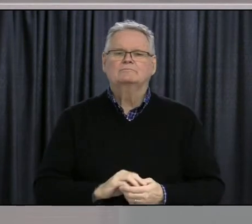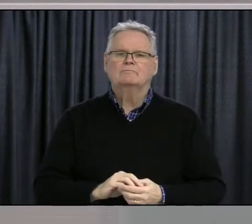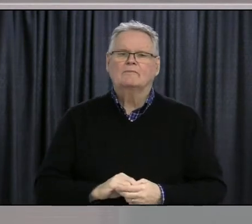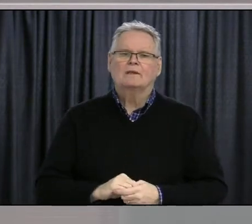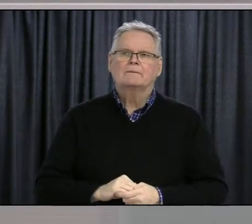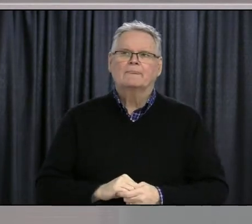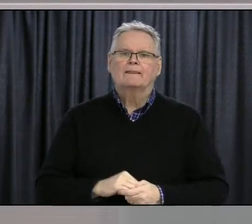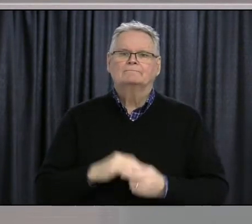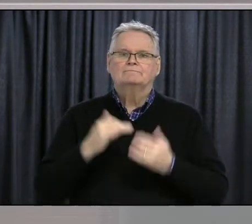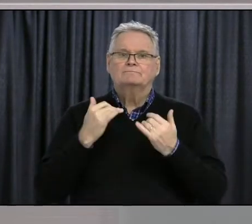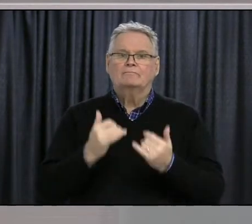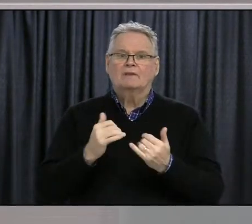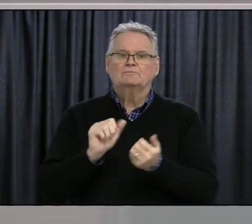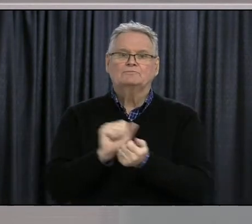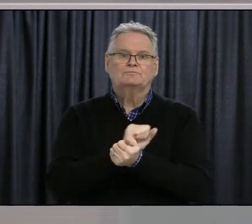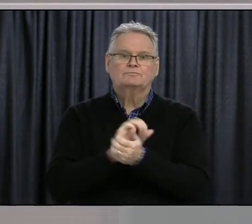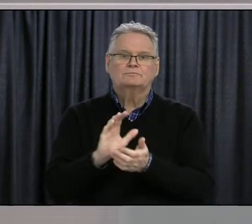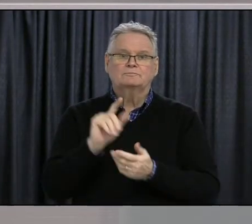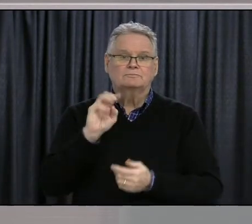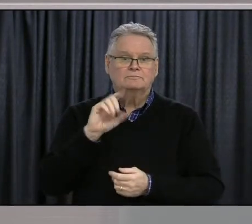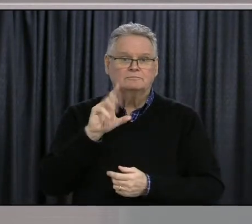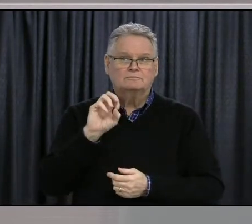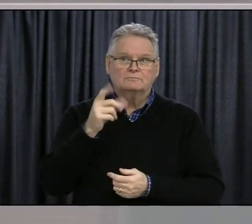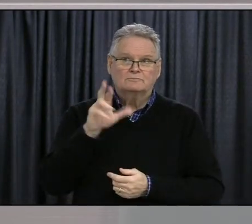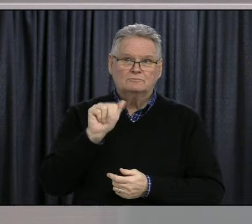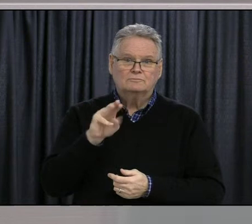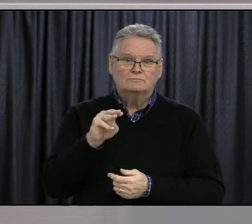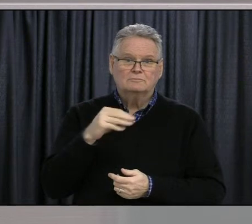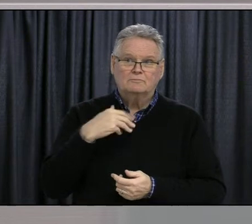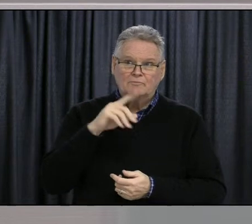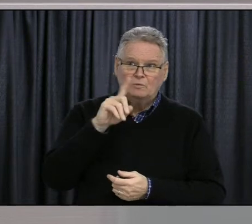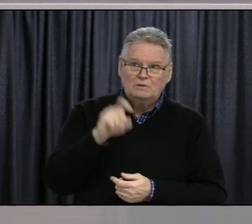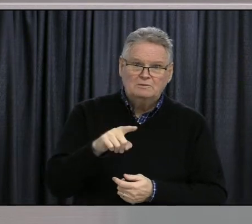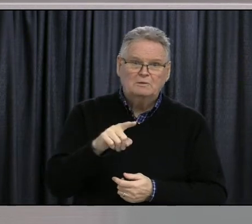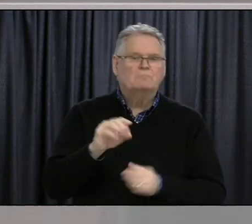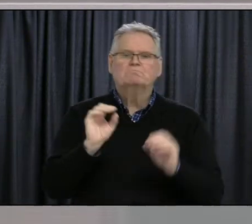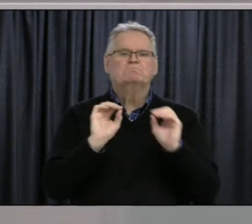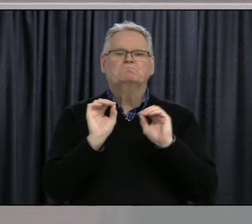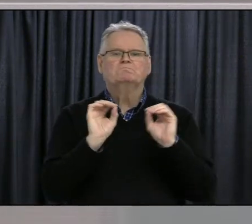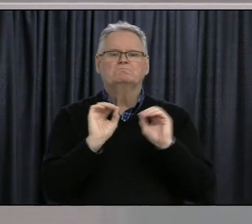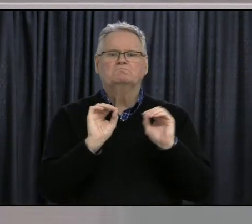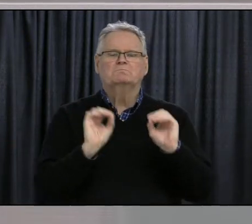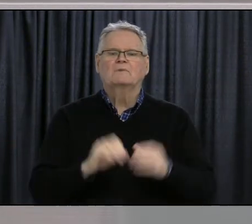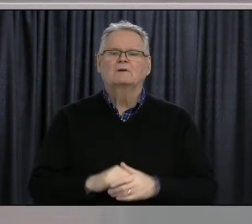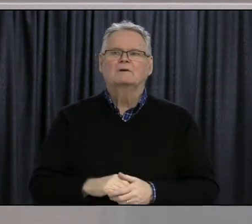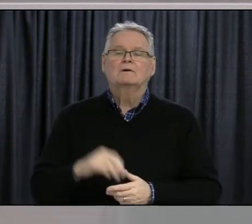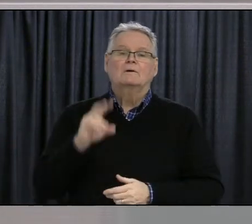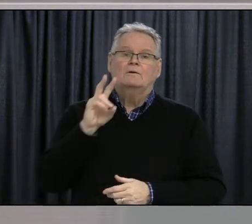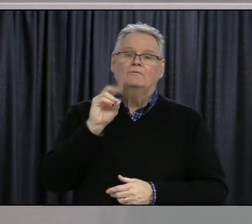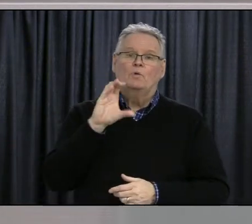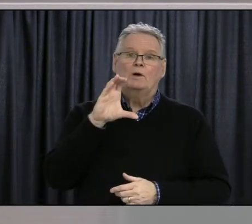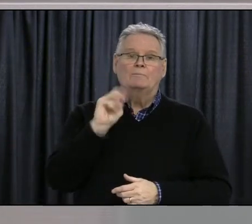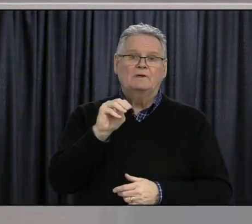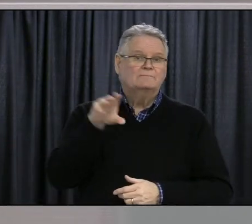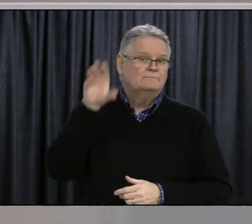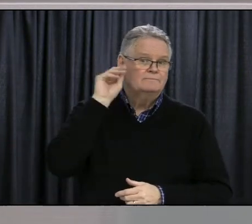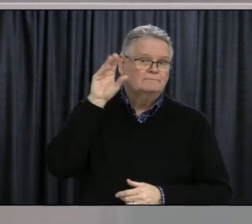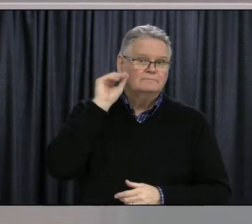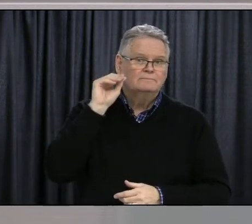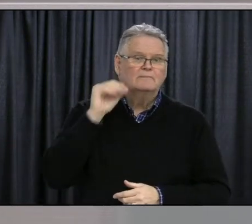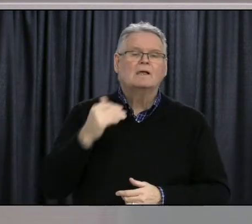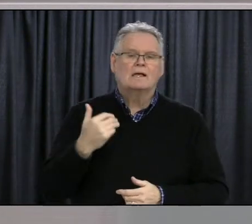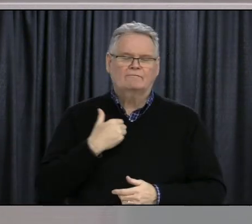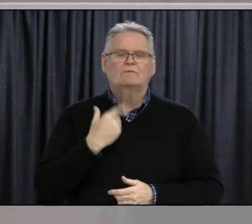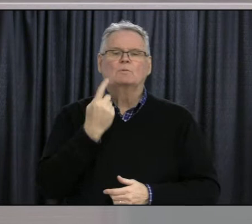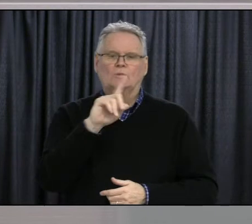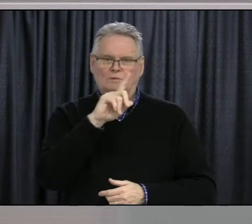I'm good. Thank you. Thanks, Peter. Richard Duggan with BOCM, do you have a final question? Yes, I do. I know